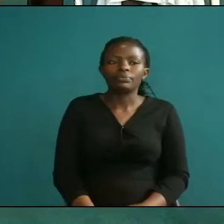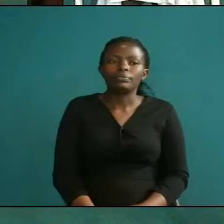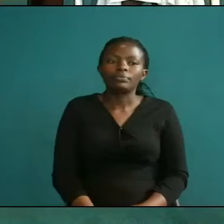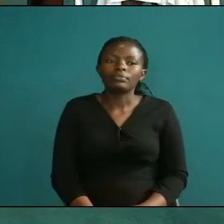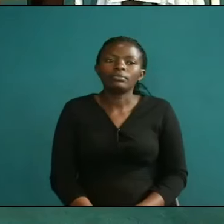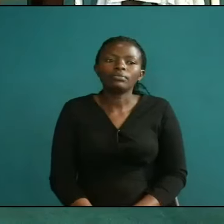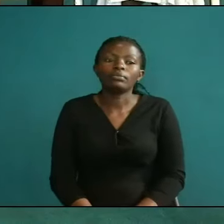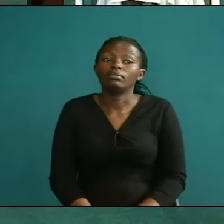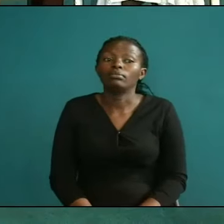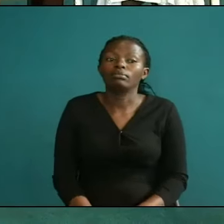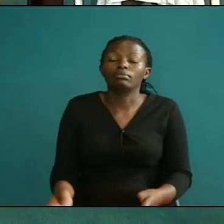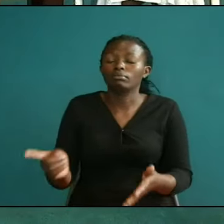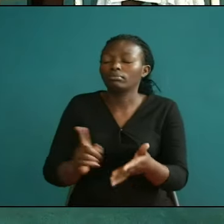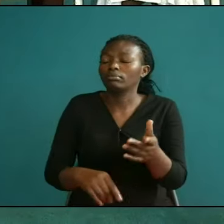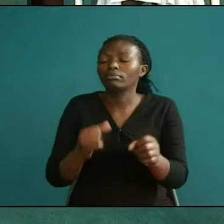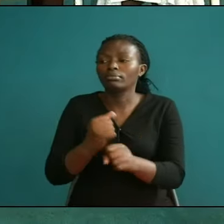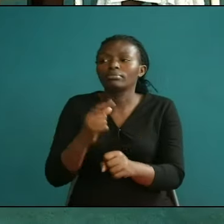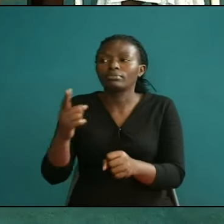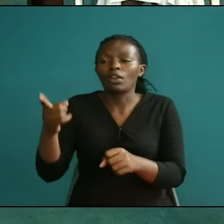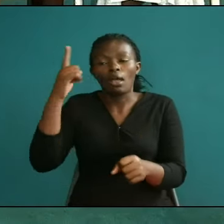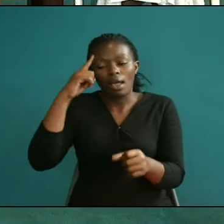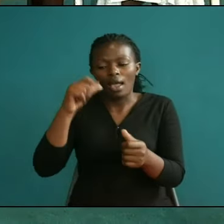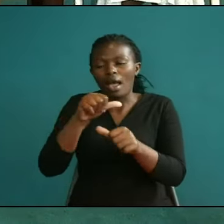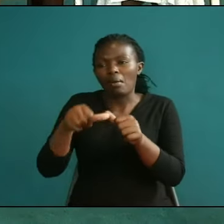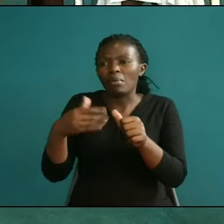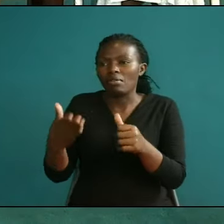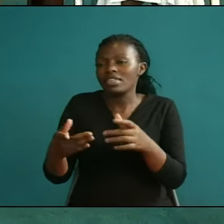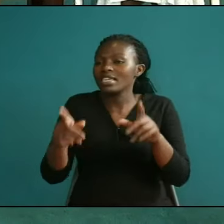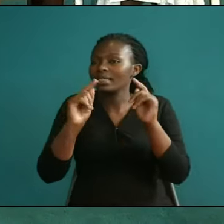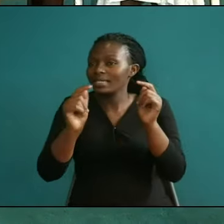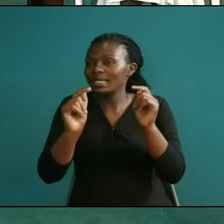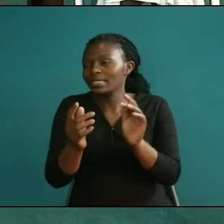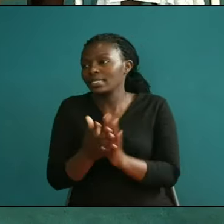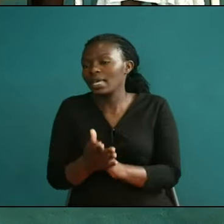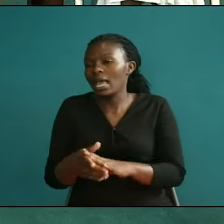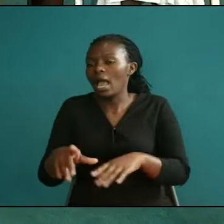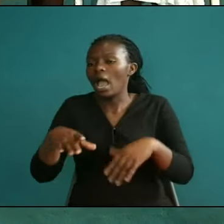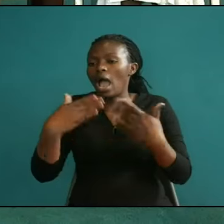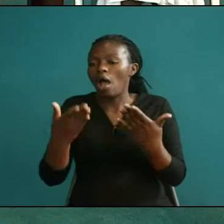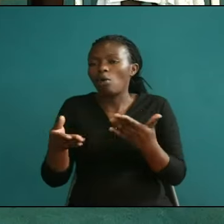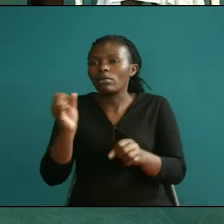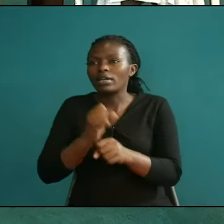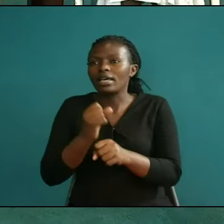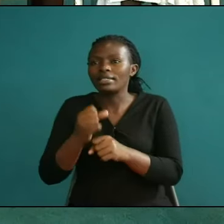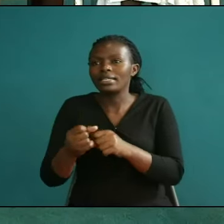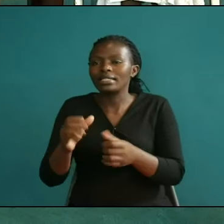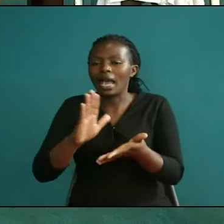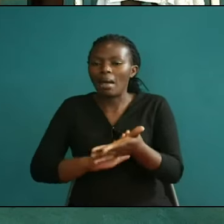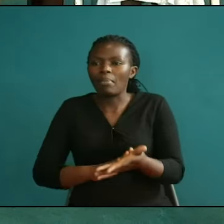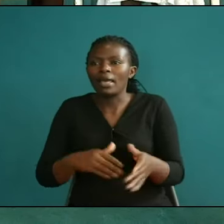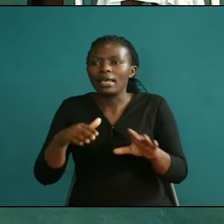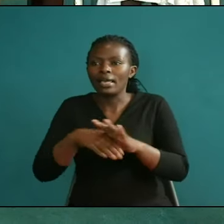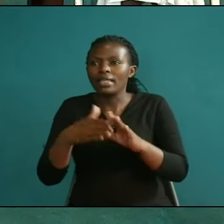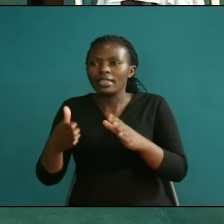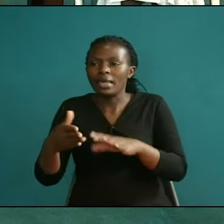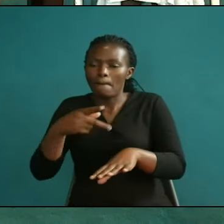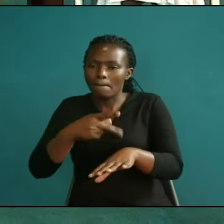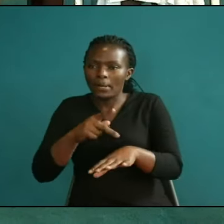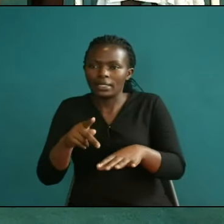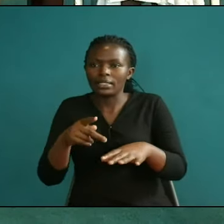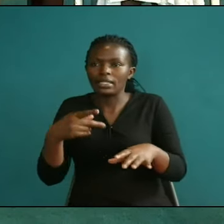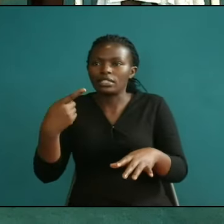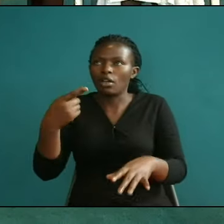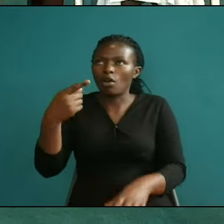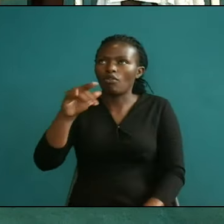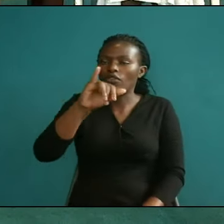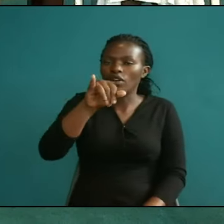you think, Avin, about this text, and how does it apply to the passage of